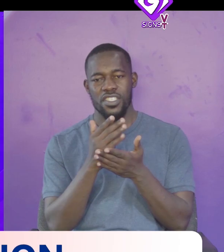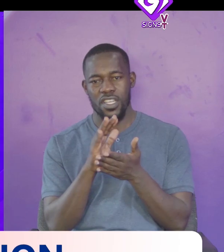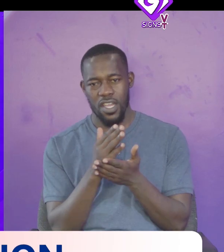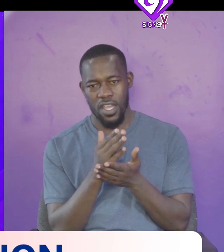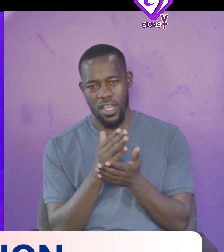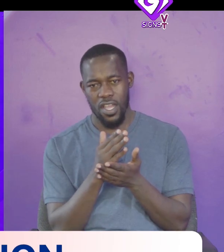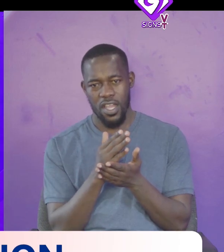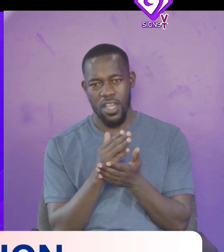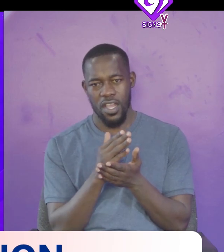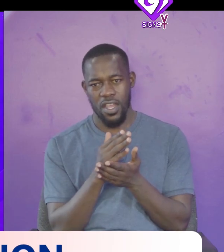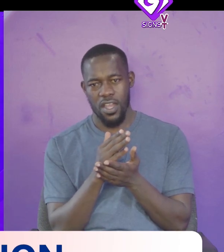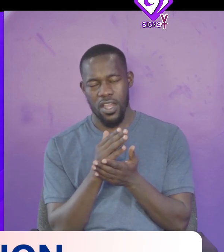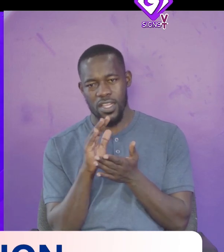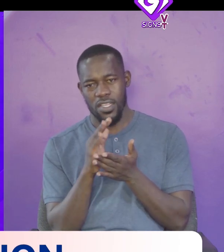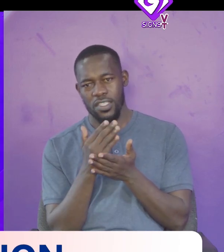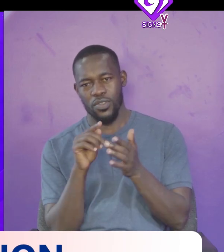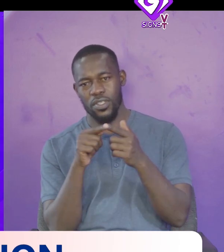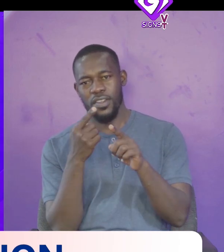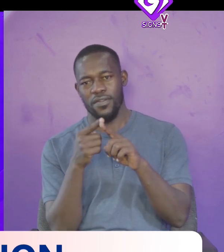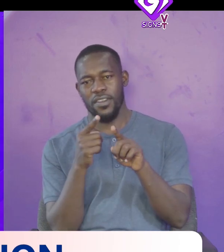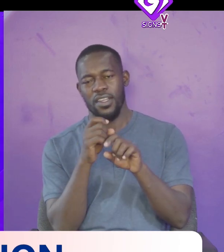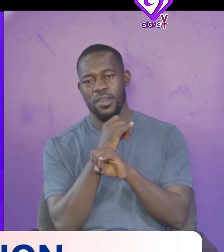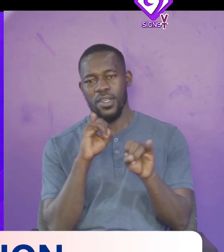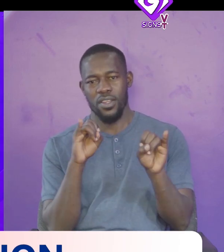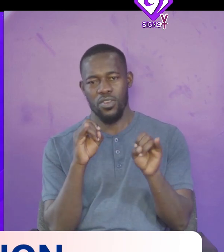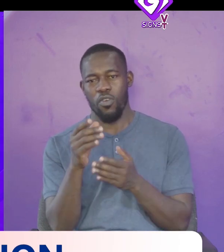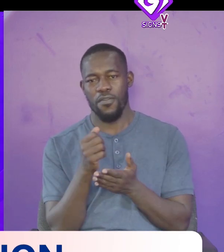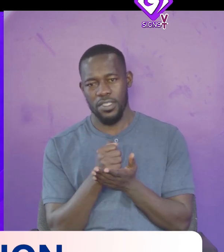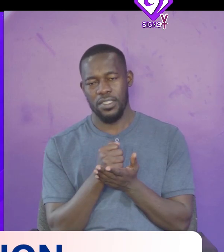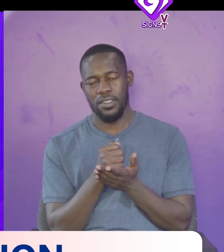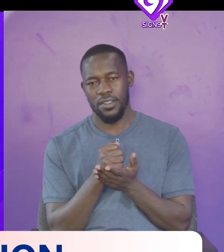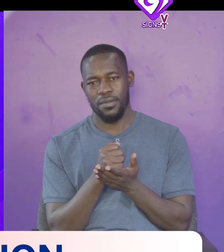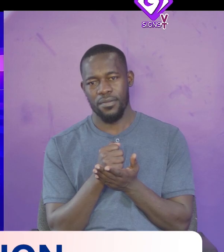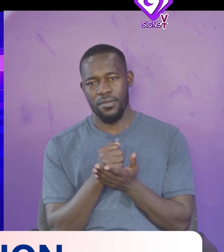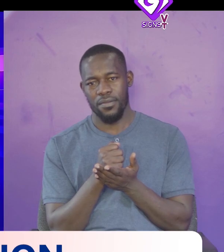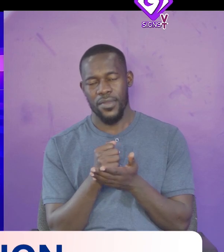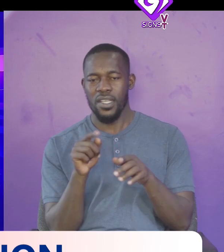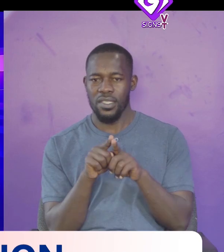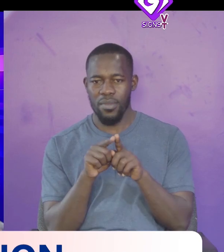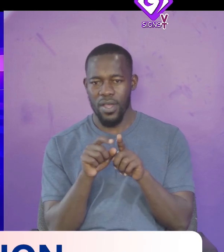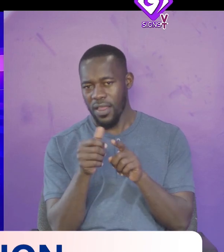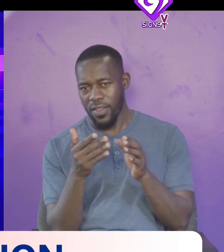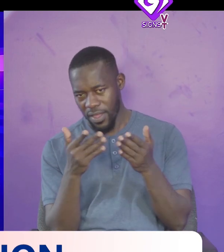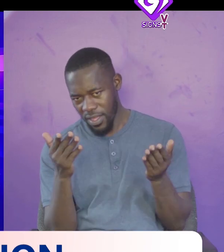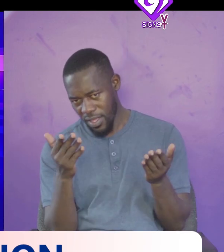the commissions and the independent offices. Okay. Yes. And there is also something we are talking about, the counties.